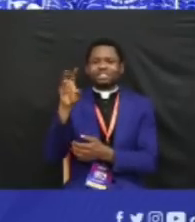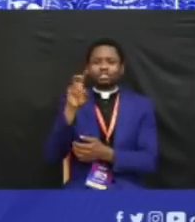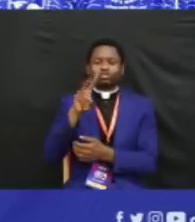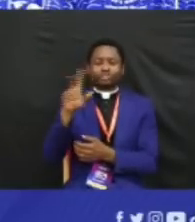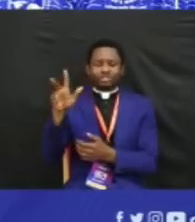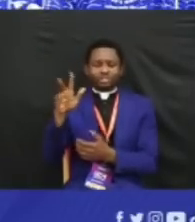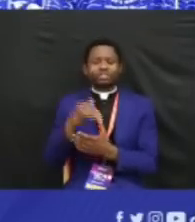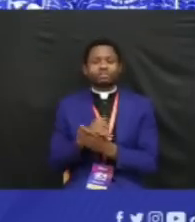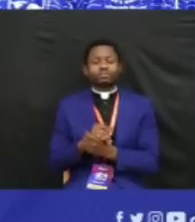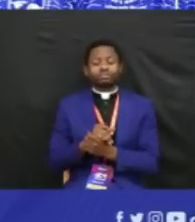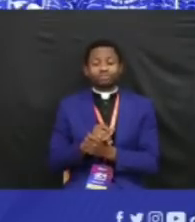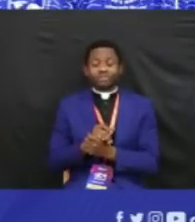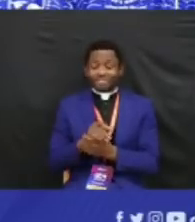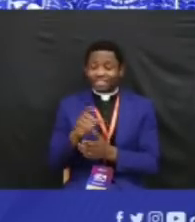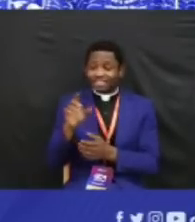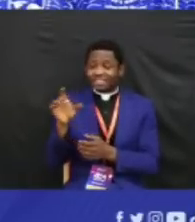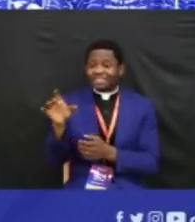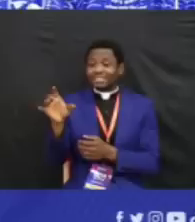with 768,924